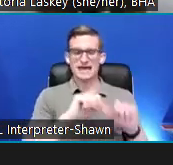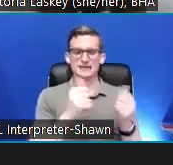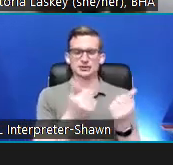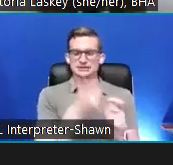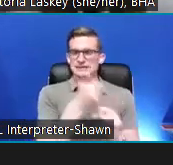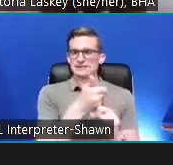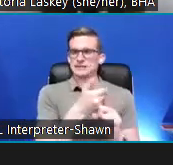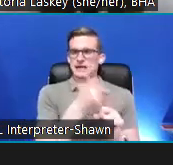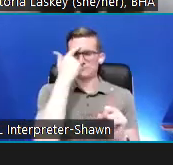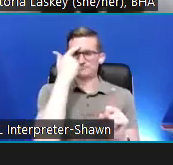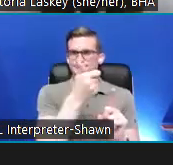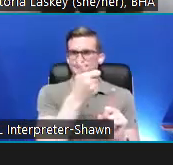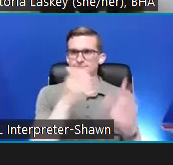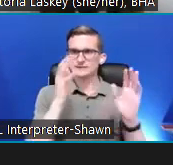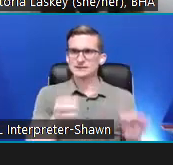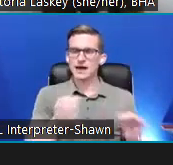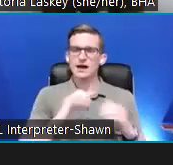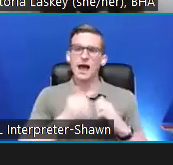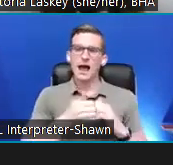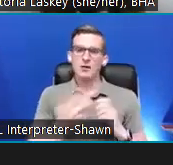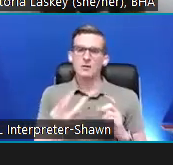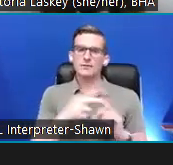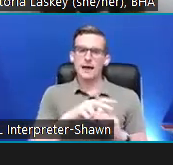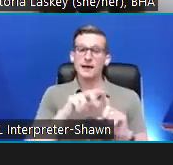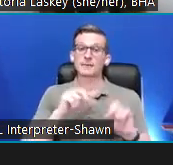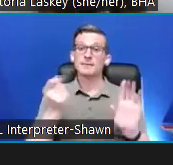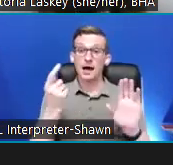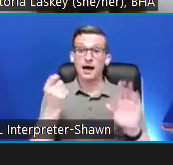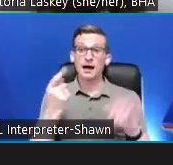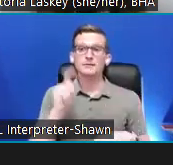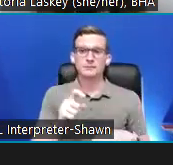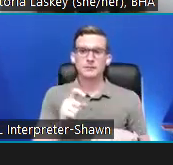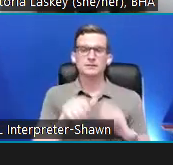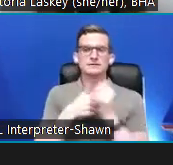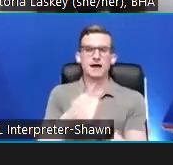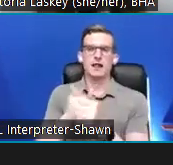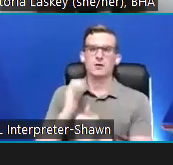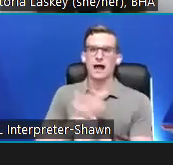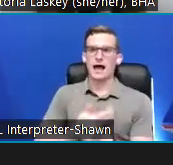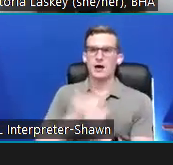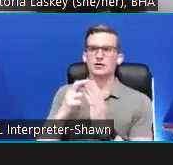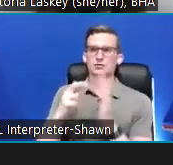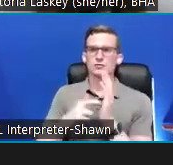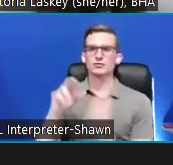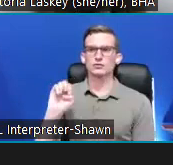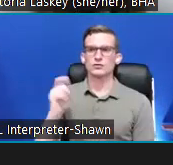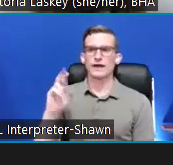but those would be options provided they're done in accordance with our regulations. And again, there is